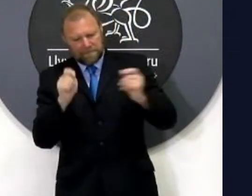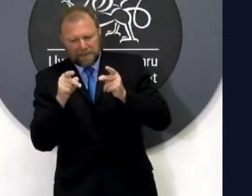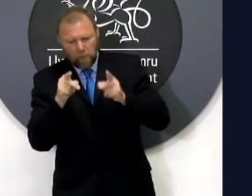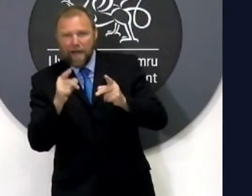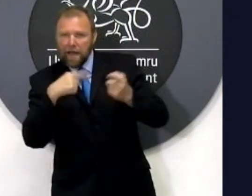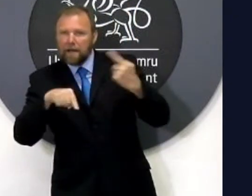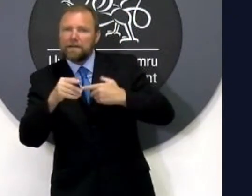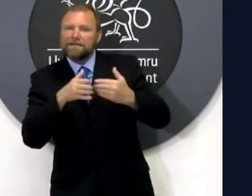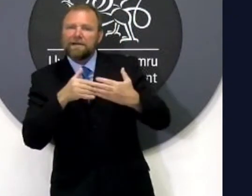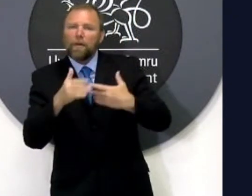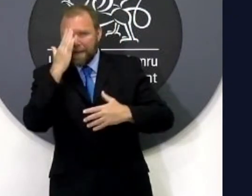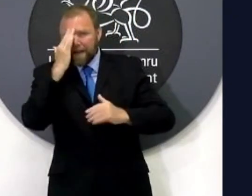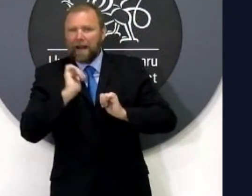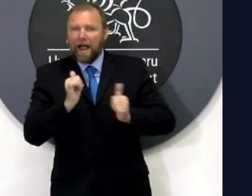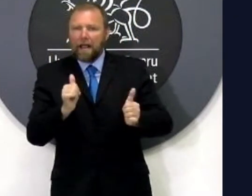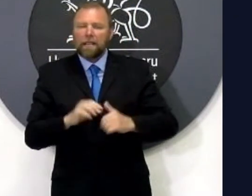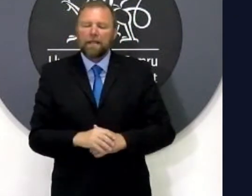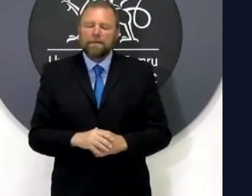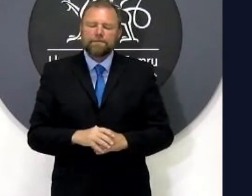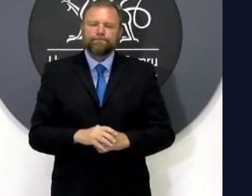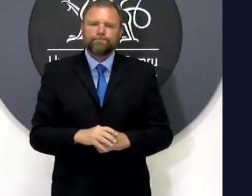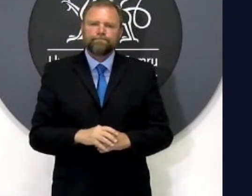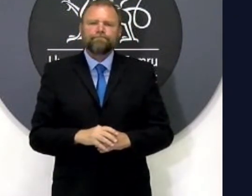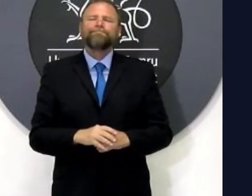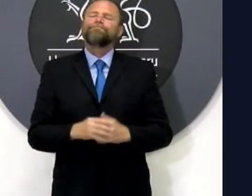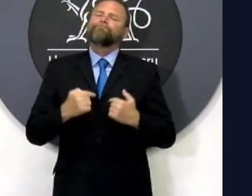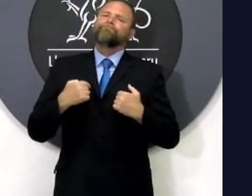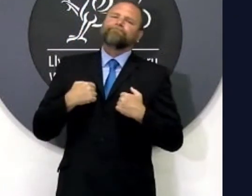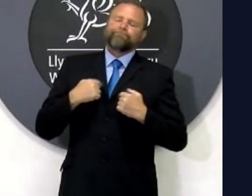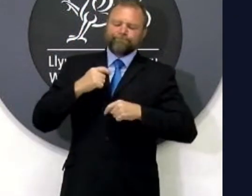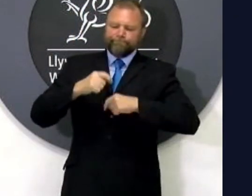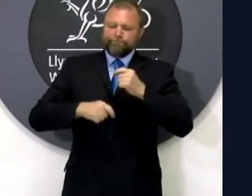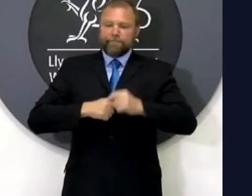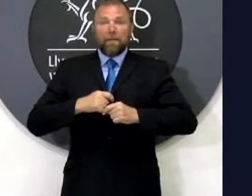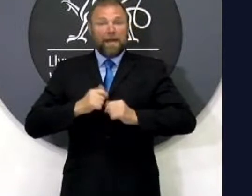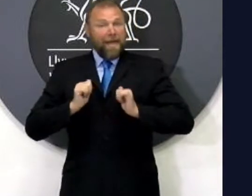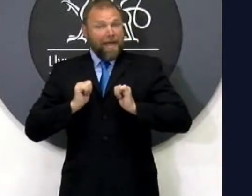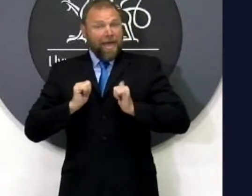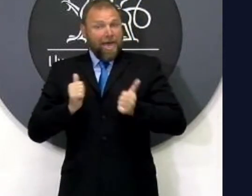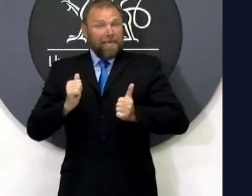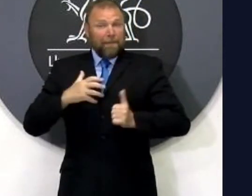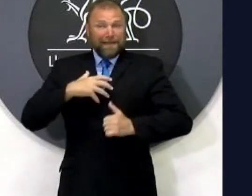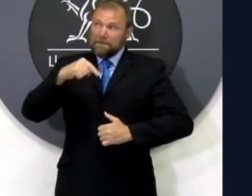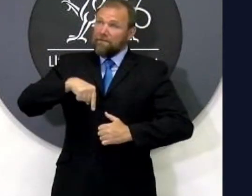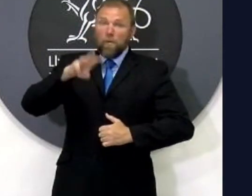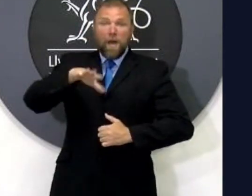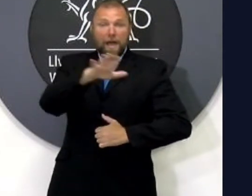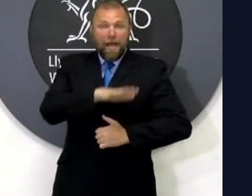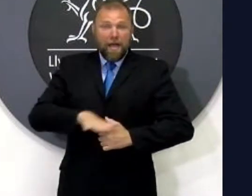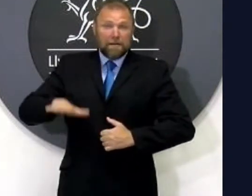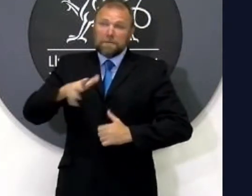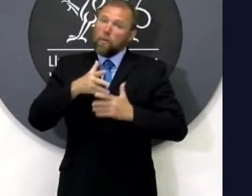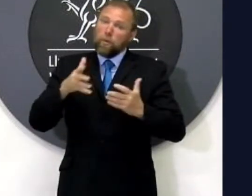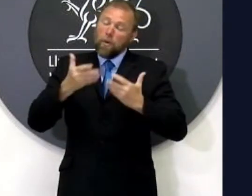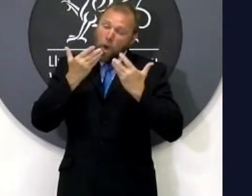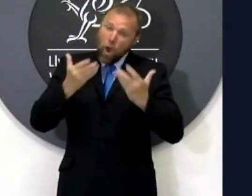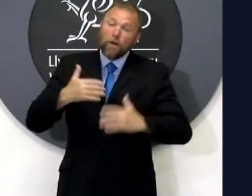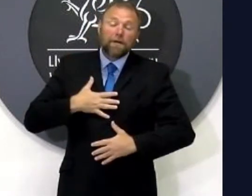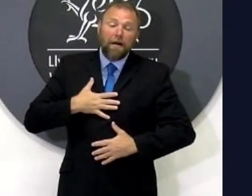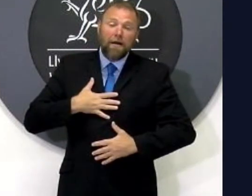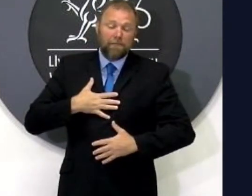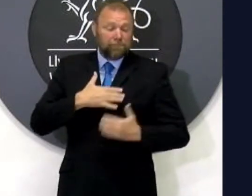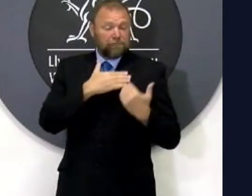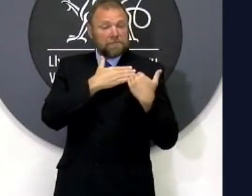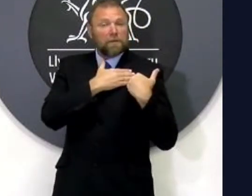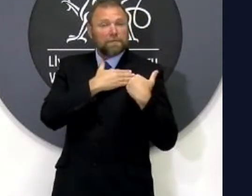health. Becoming Wales's Health Minister is an honour and it's a huge responsibility. I'll do my best to